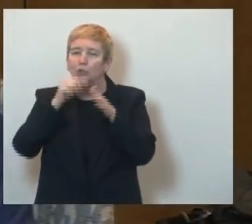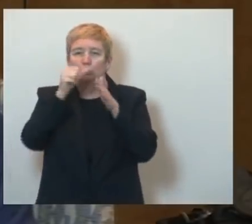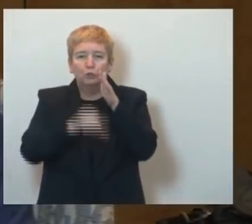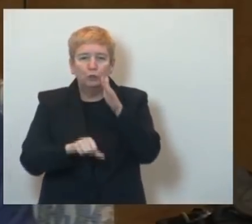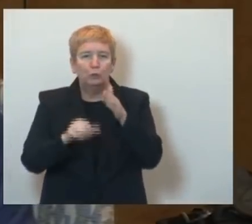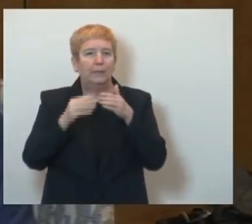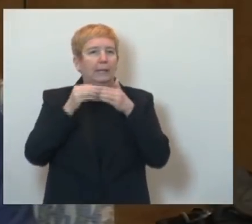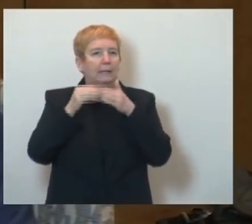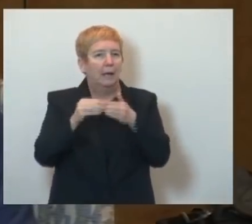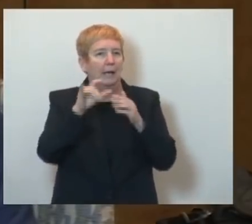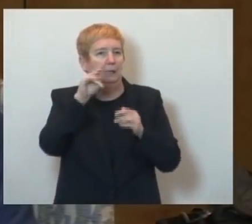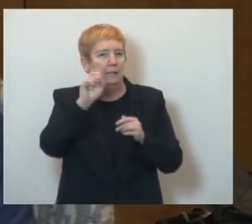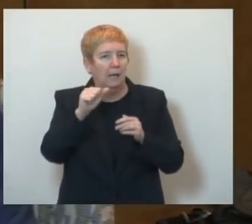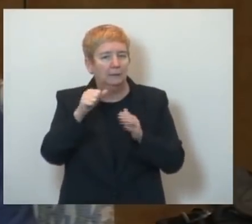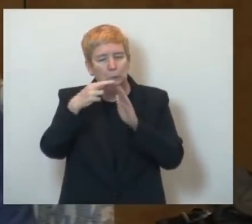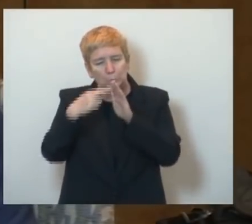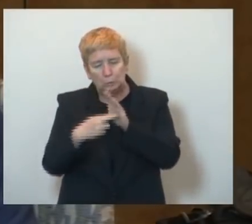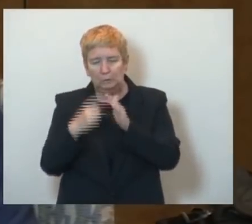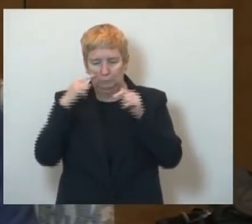New Mexico. And the